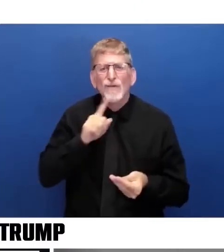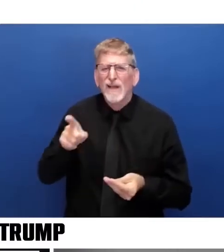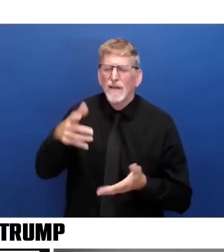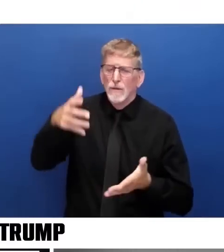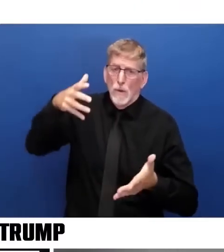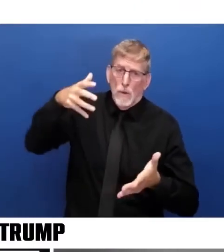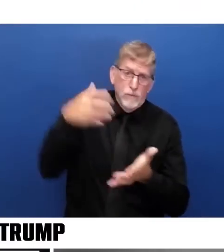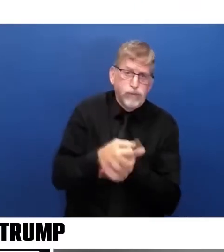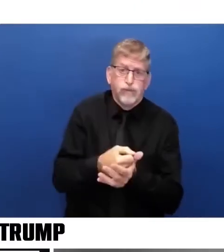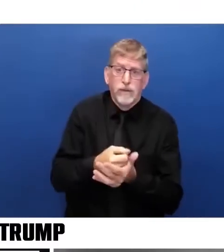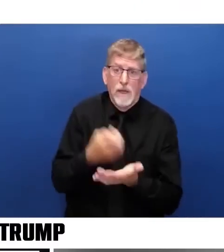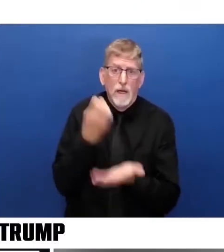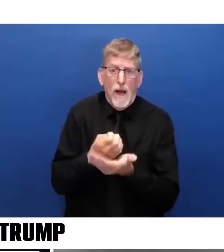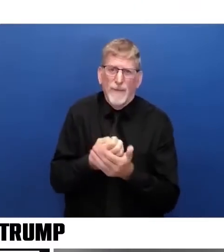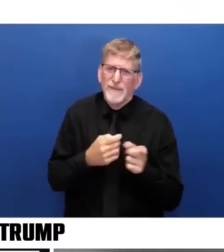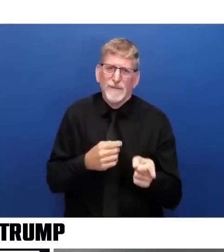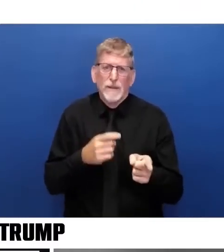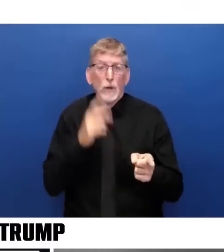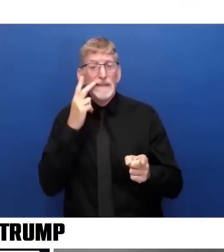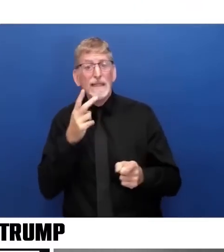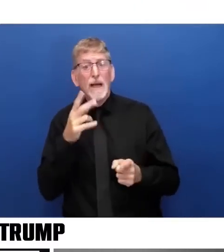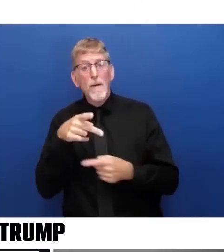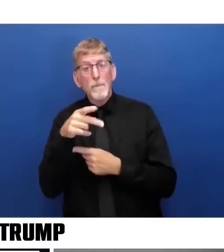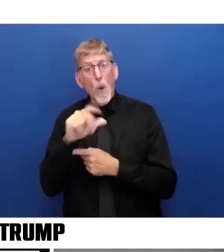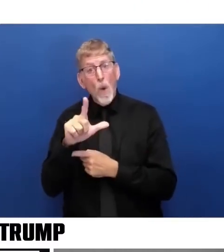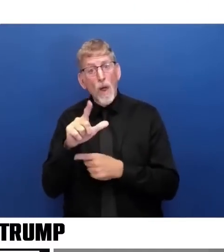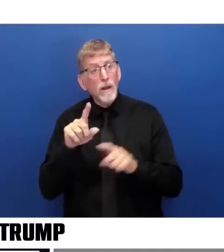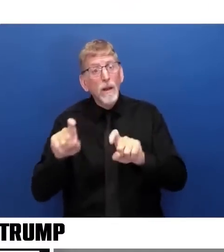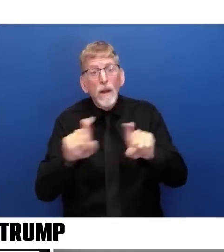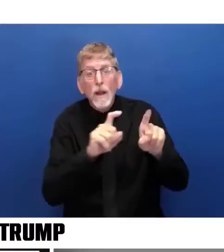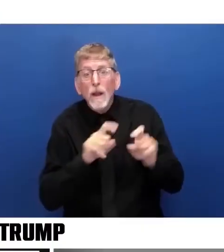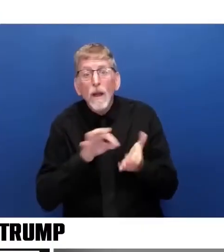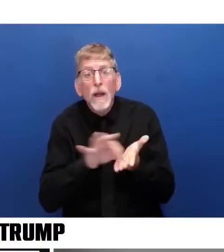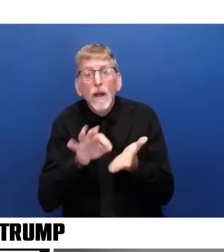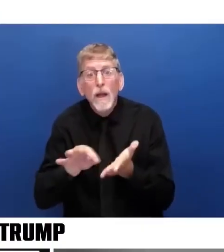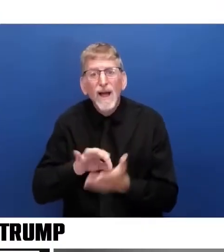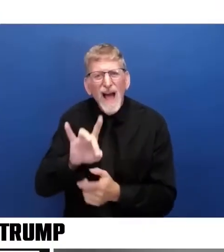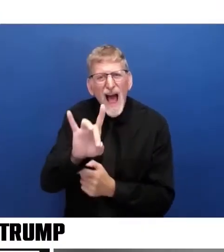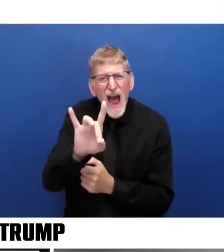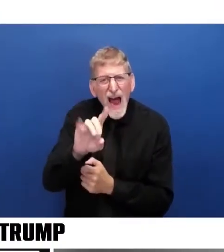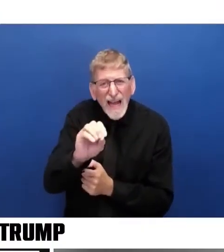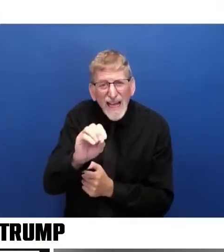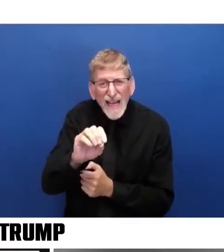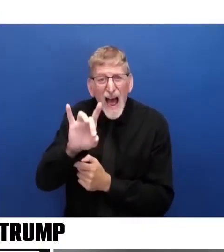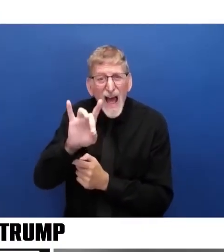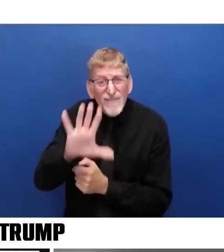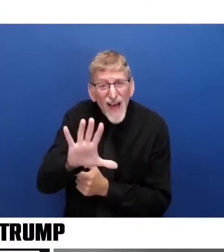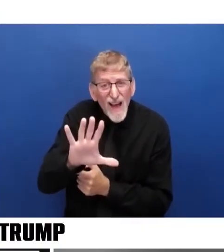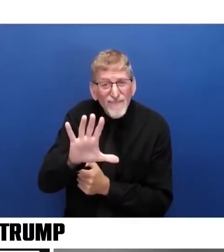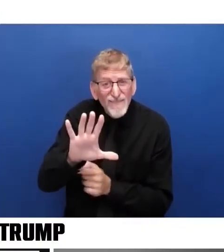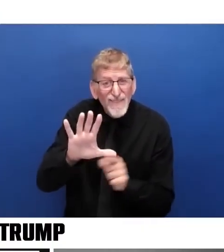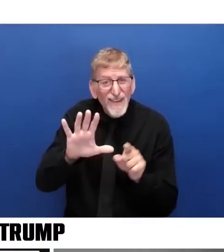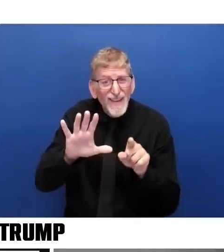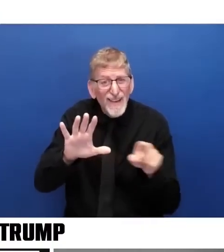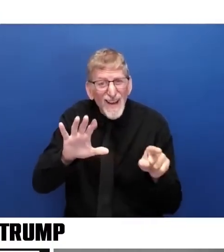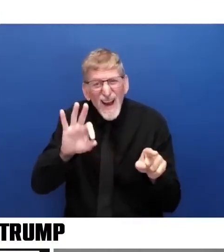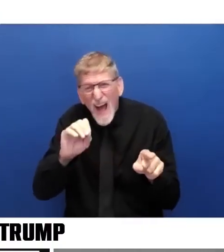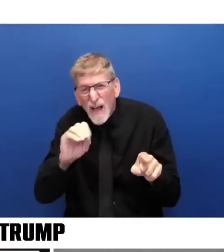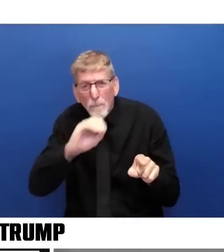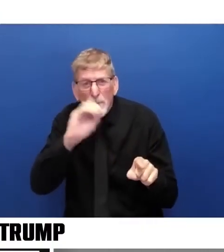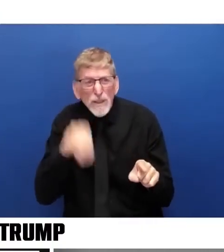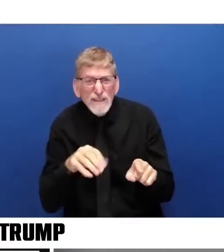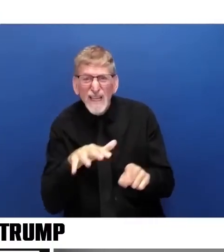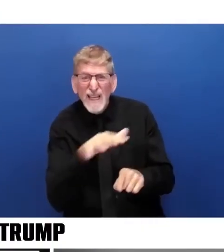you have to do is look at a poll. The polls say 80 and 85 and even 90% that the Trump economy was great, that